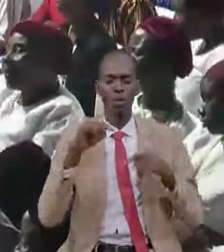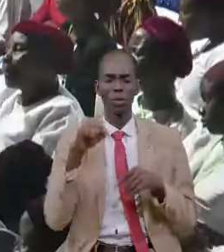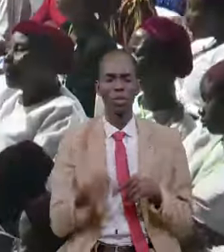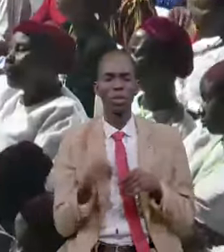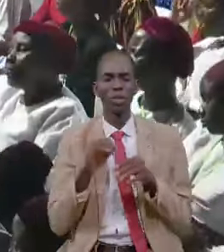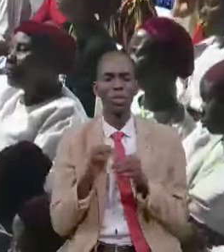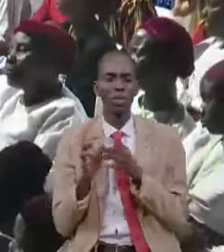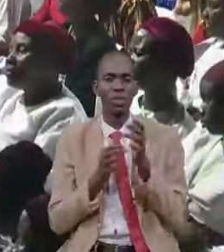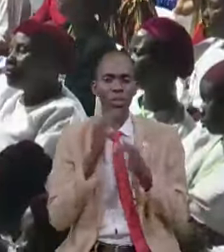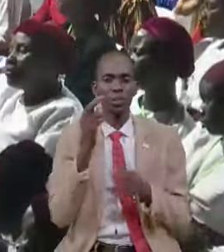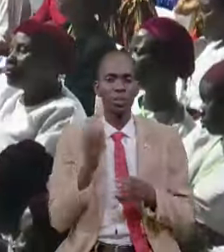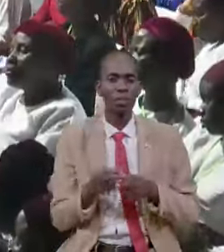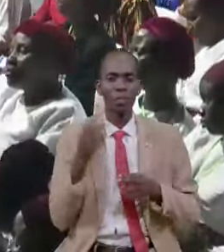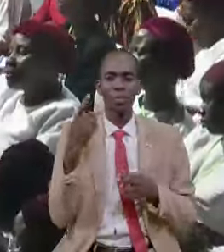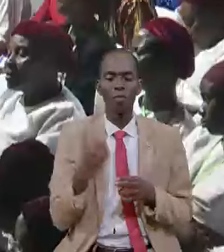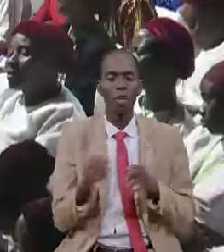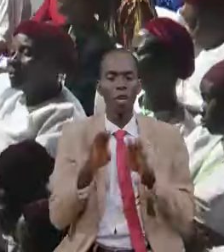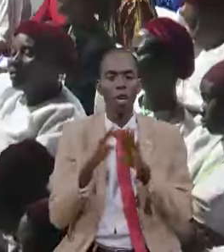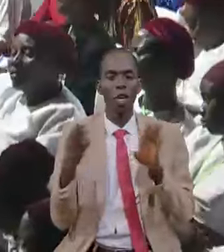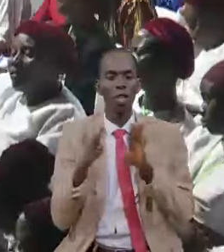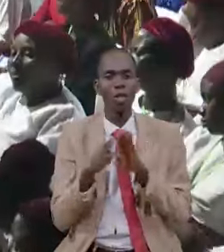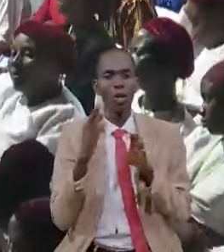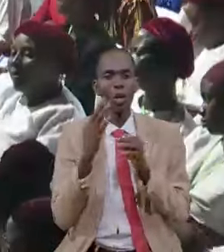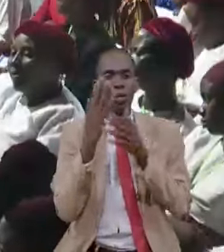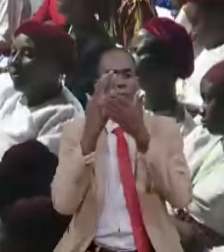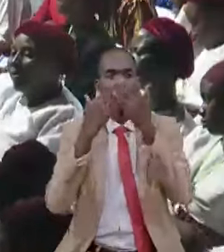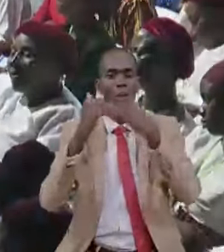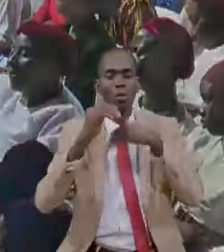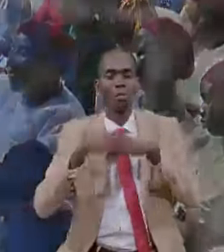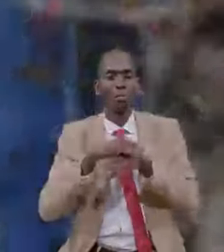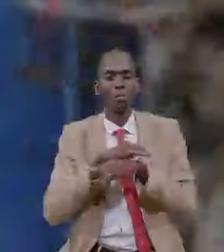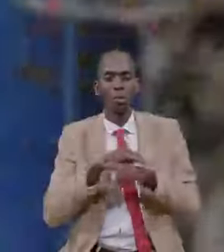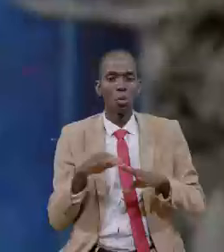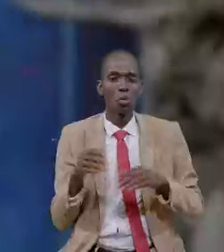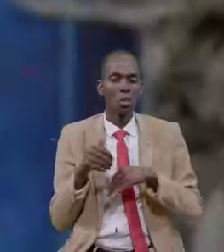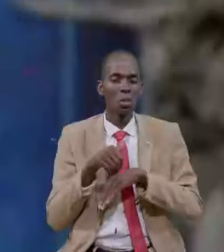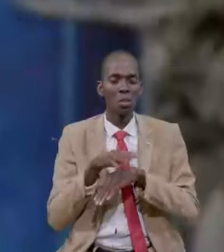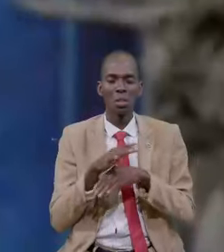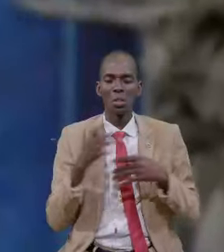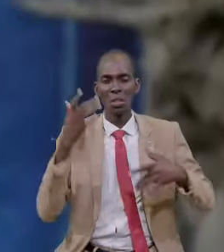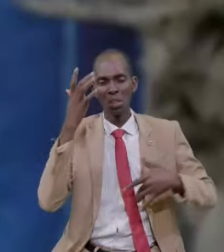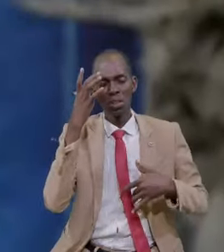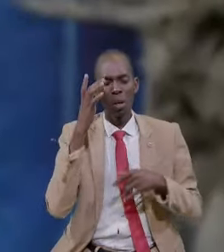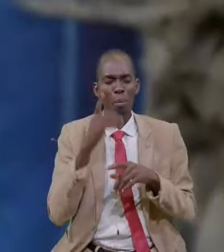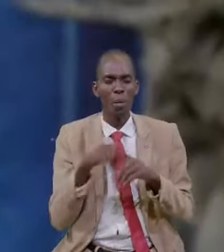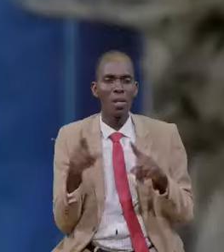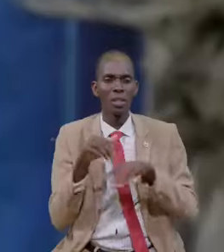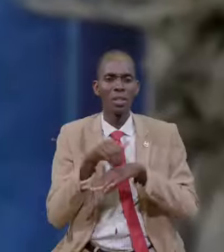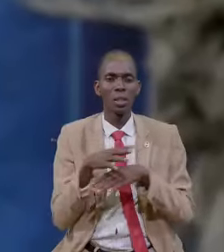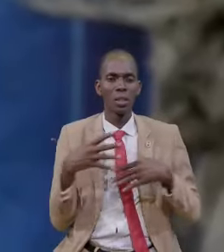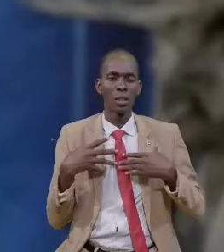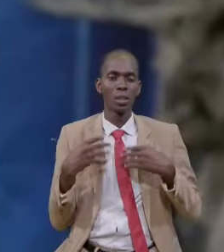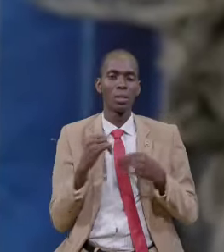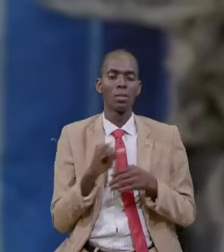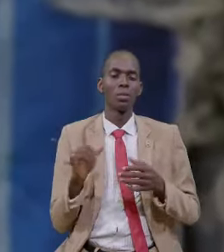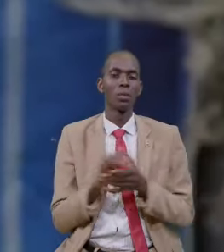door of heaven does not send sickness, it sends healing. The door